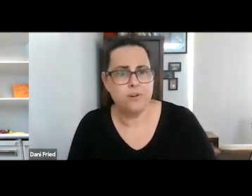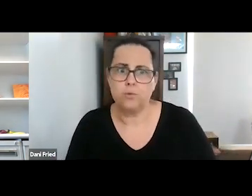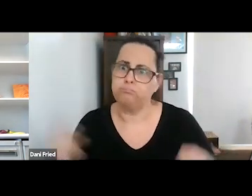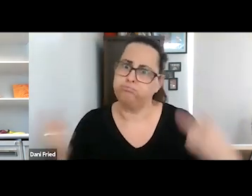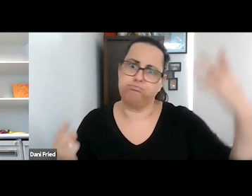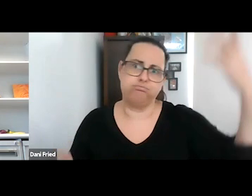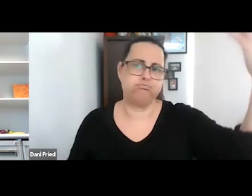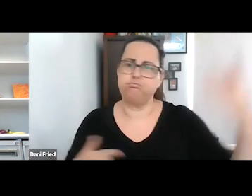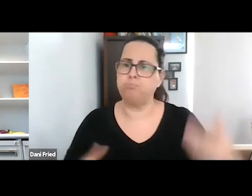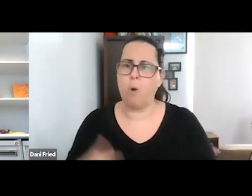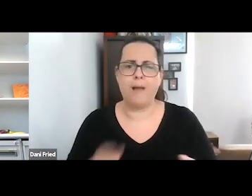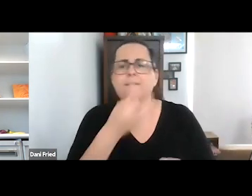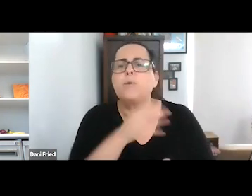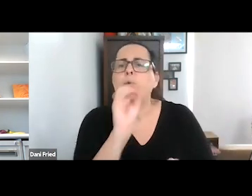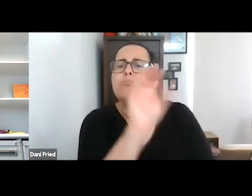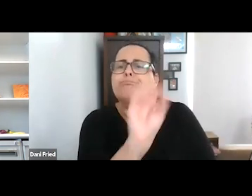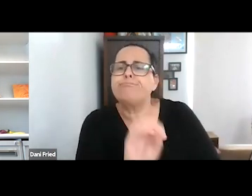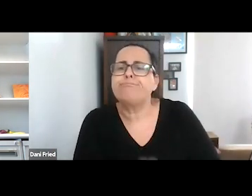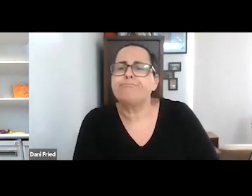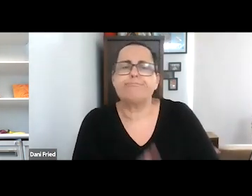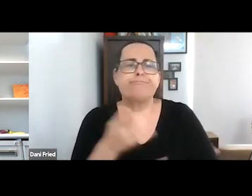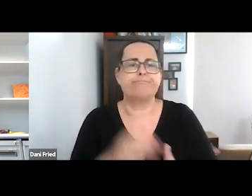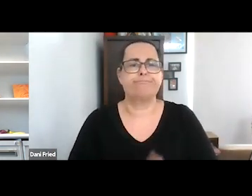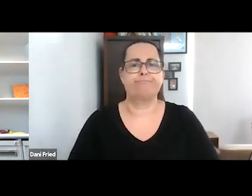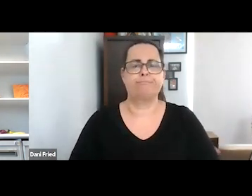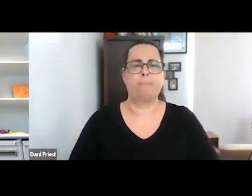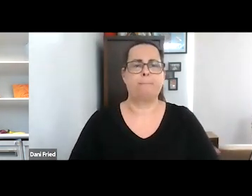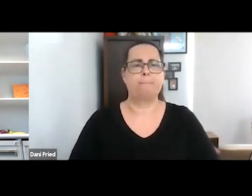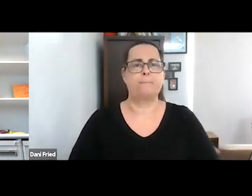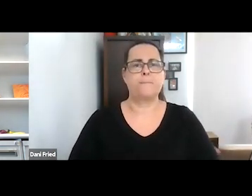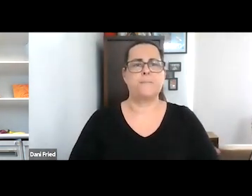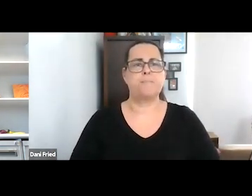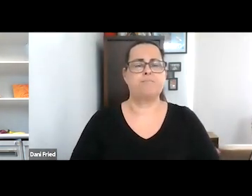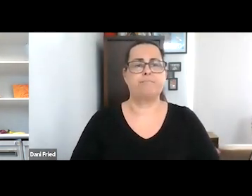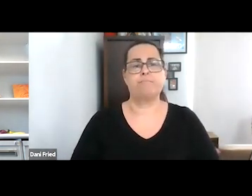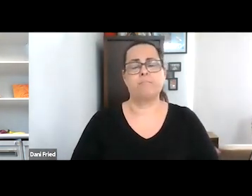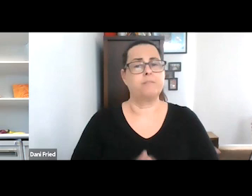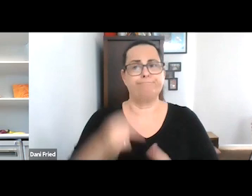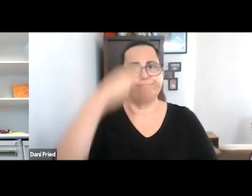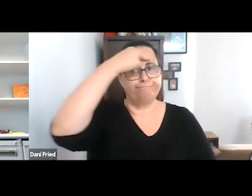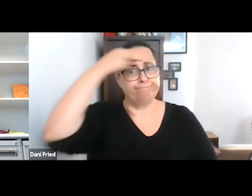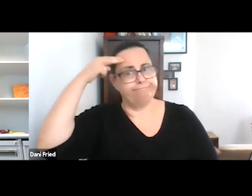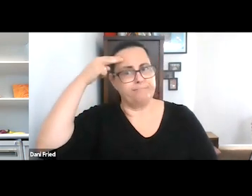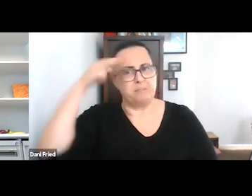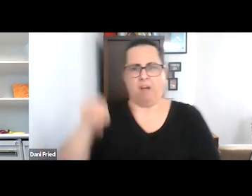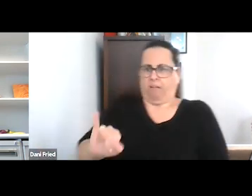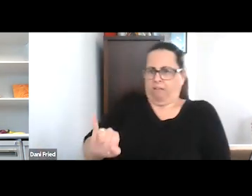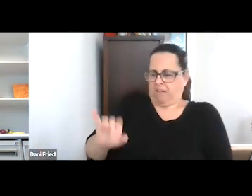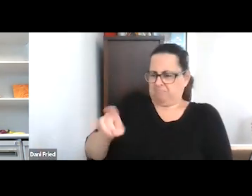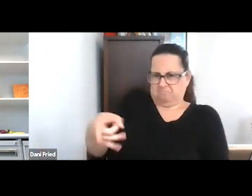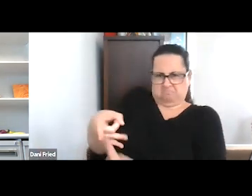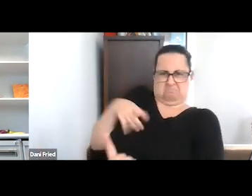of reasons. These are just a few of the major ones found in the literature. One is the stigma towards people with severe